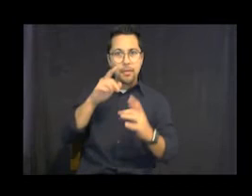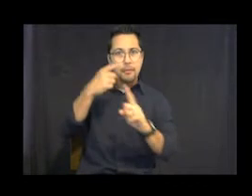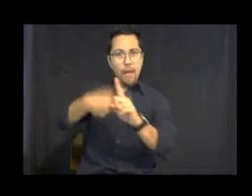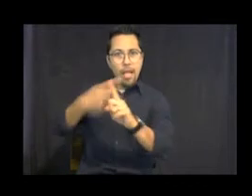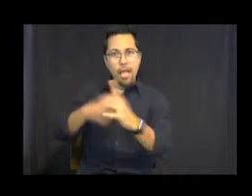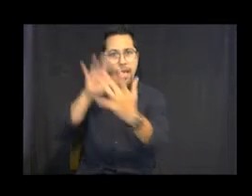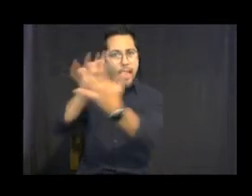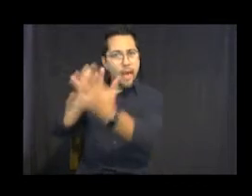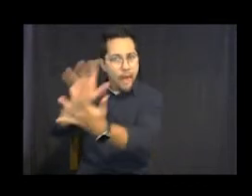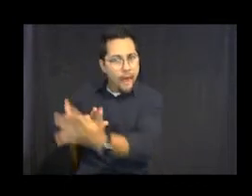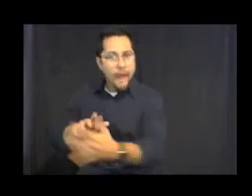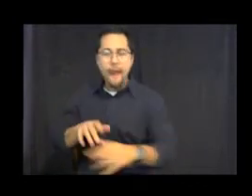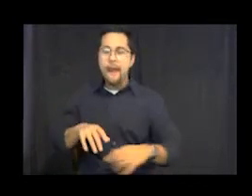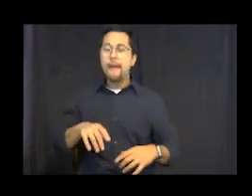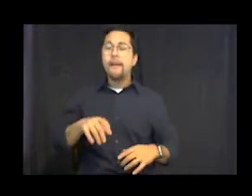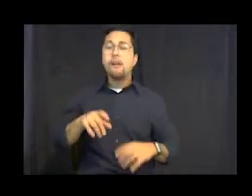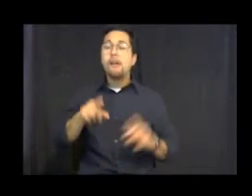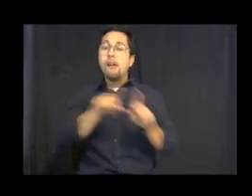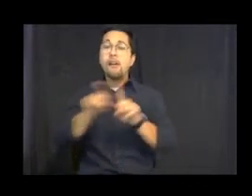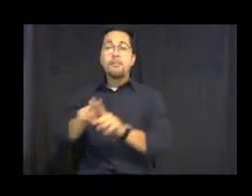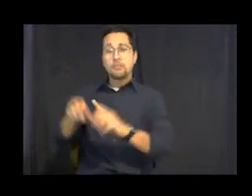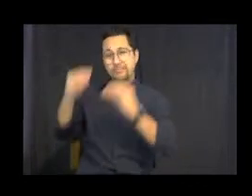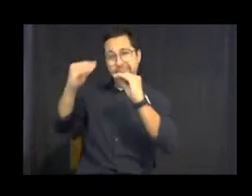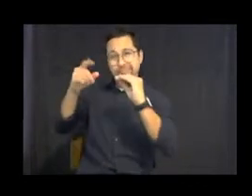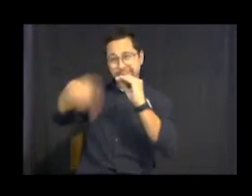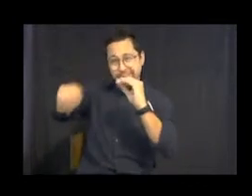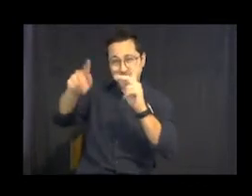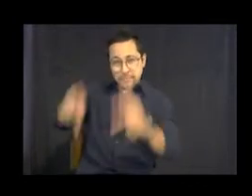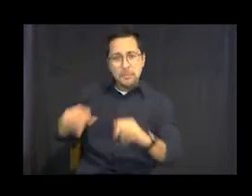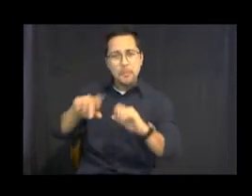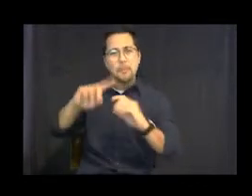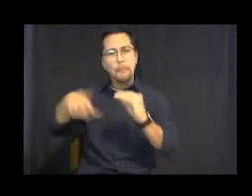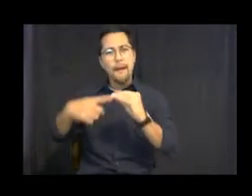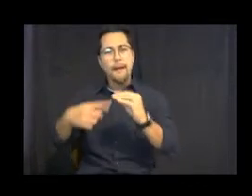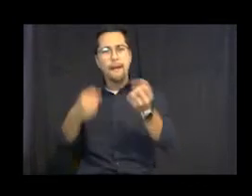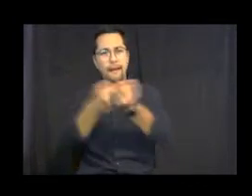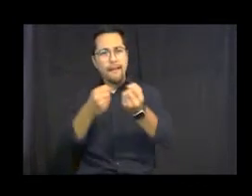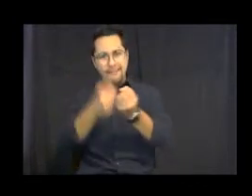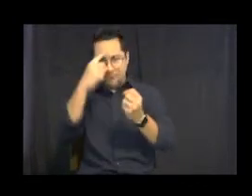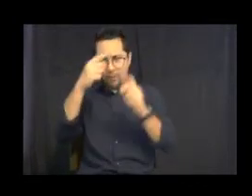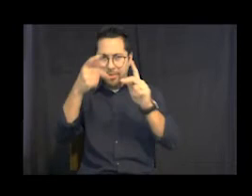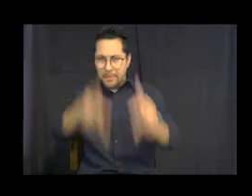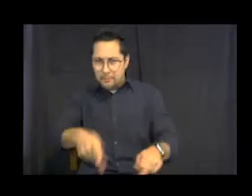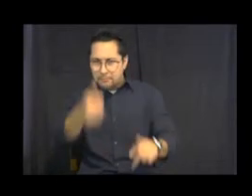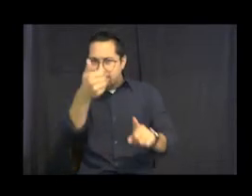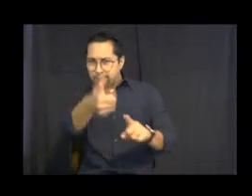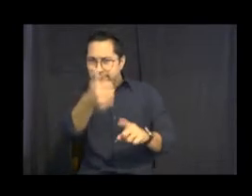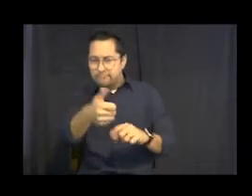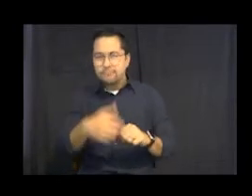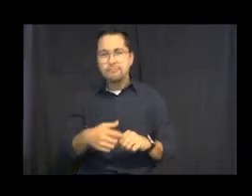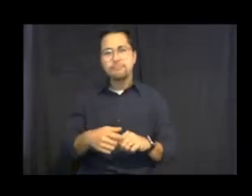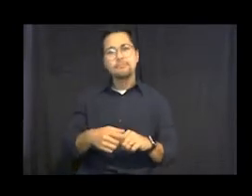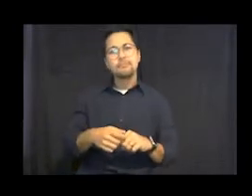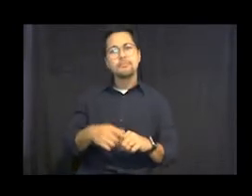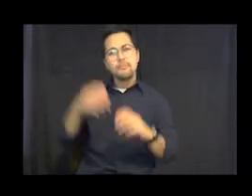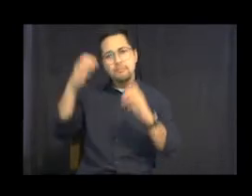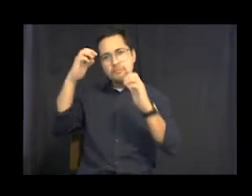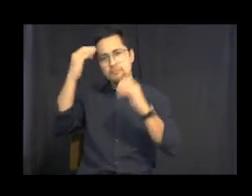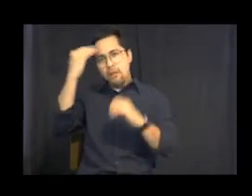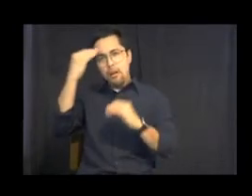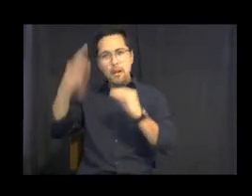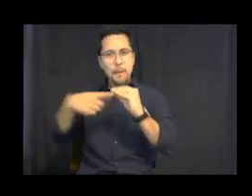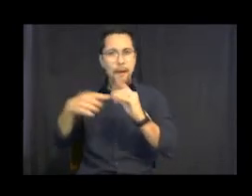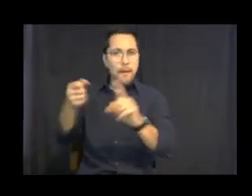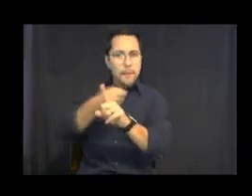living setting. And we also educate the individual about advocating for themselves and gaining knowledge on different forms of abuse, neglect,